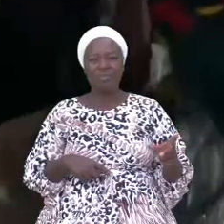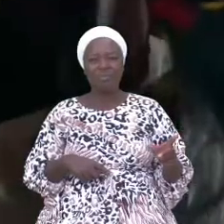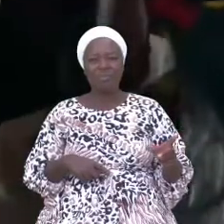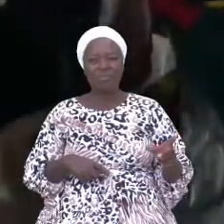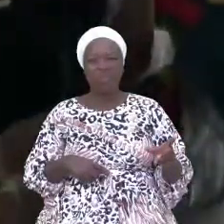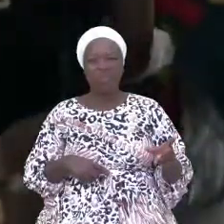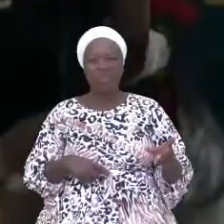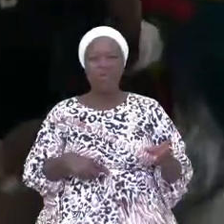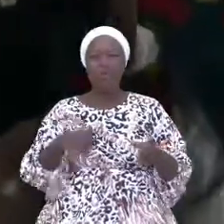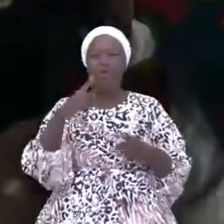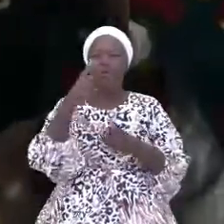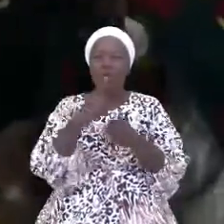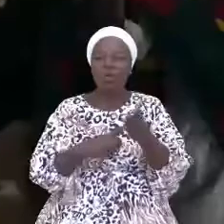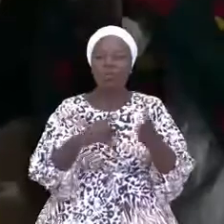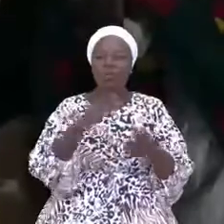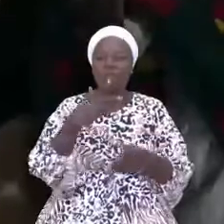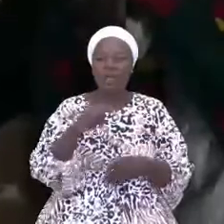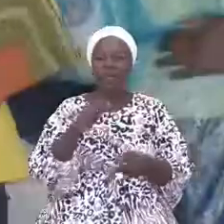what the problem is.